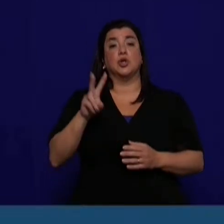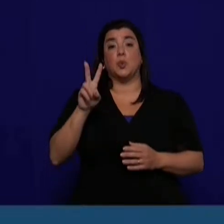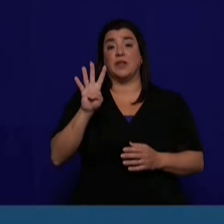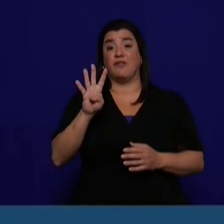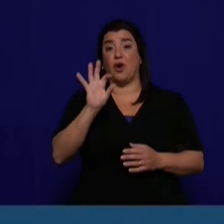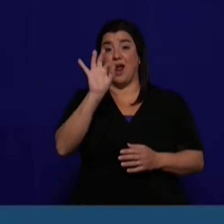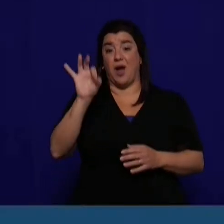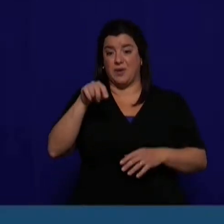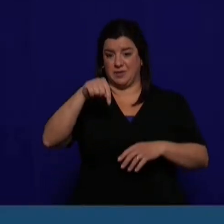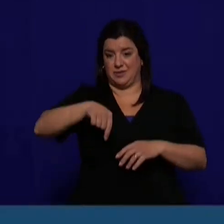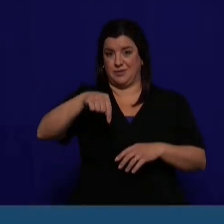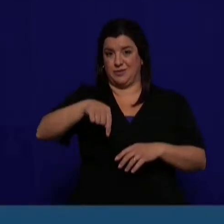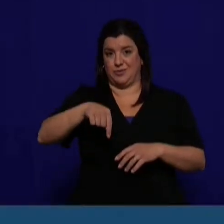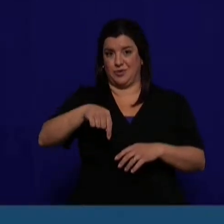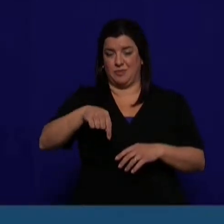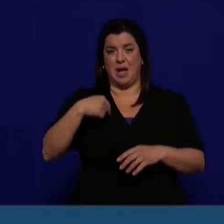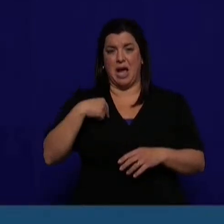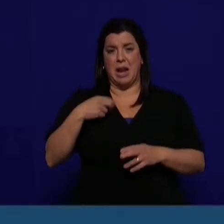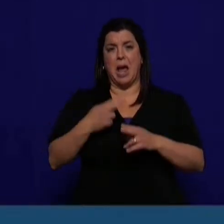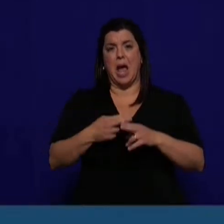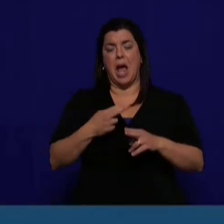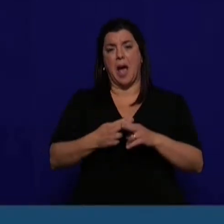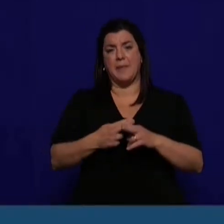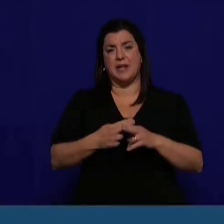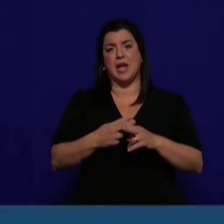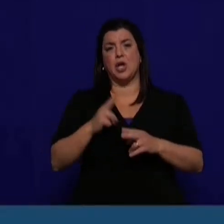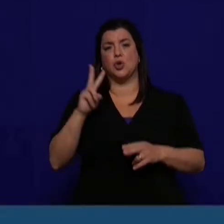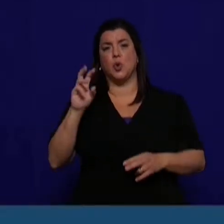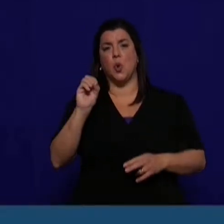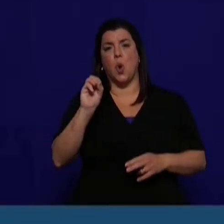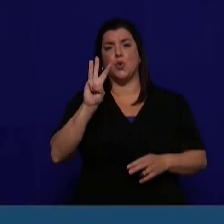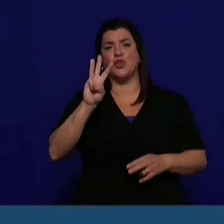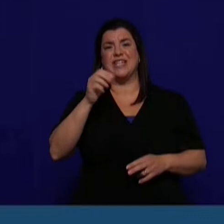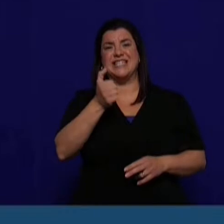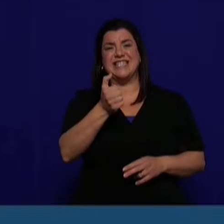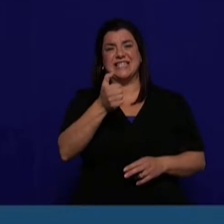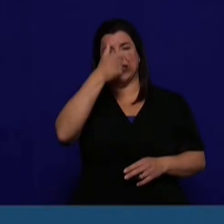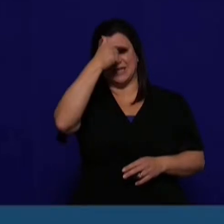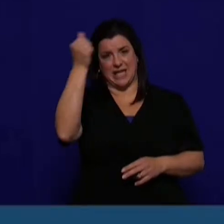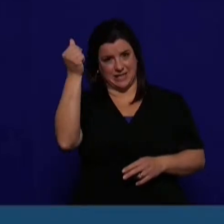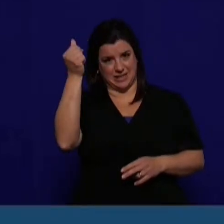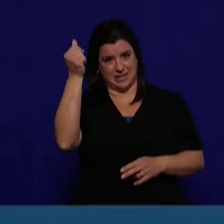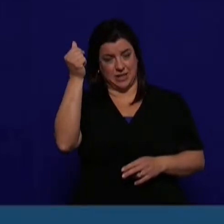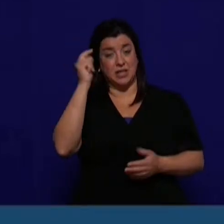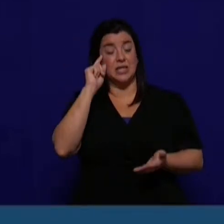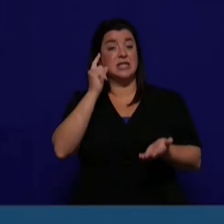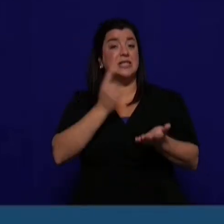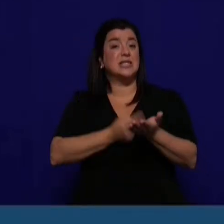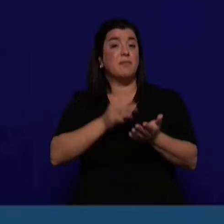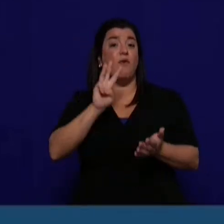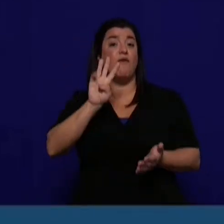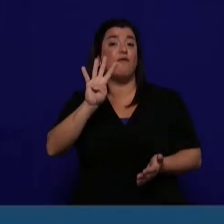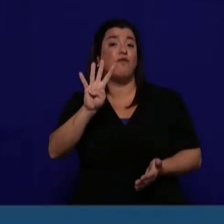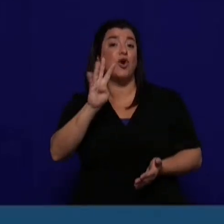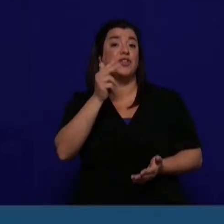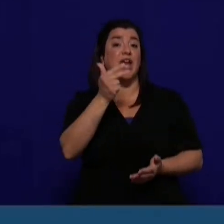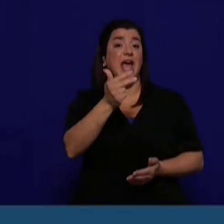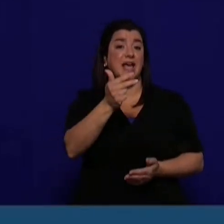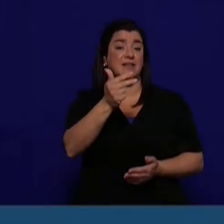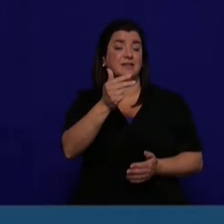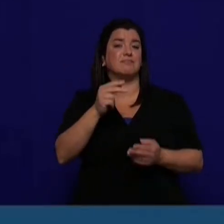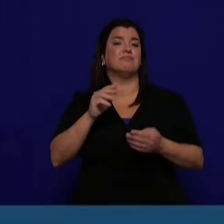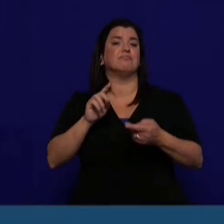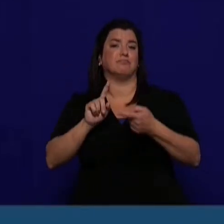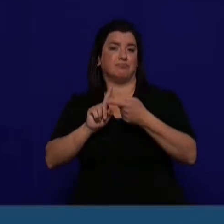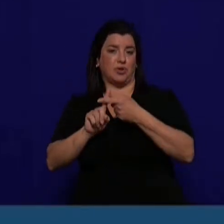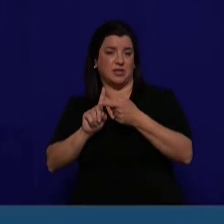għamilna 2036 tests u minn dawn kien hemm 48 cases li ġew pożittivi. U allura t-total ta' każijiet kien